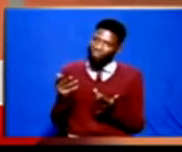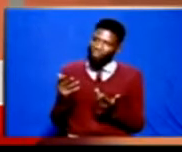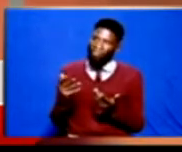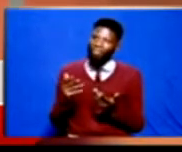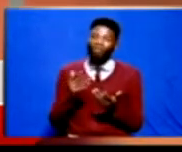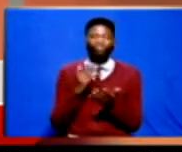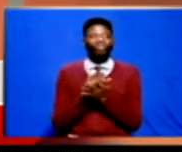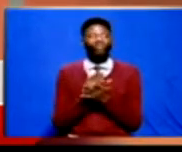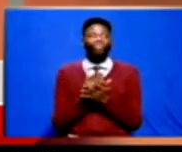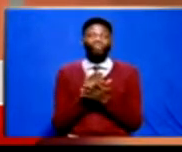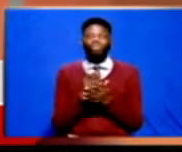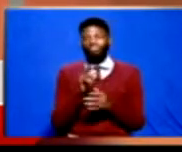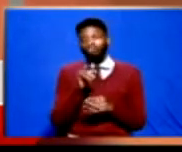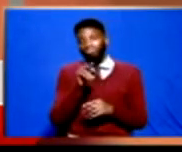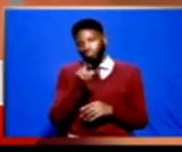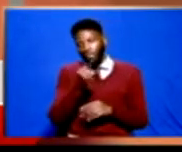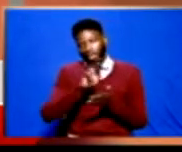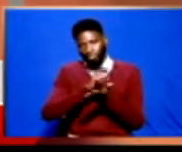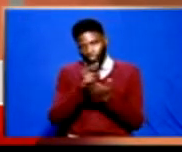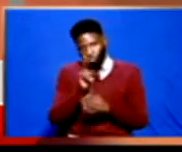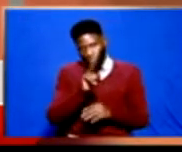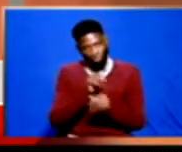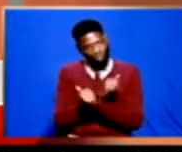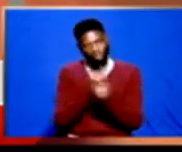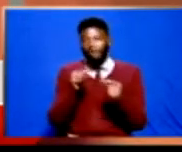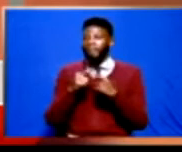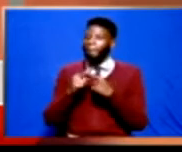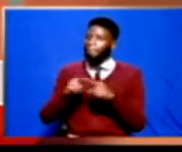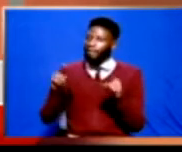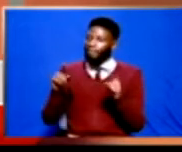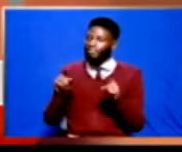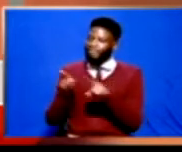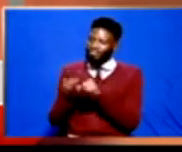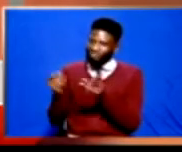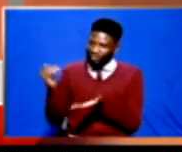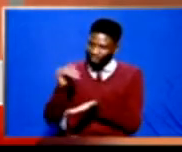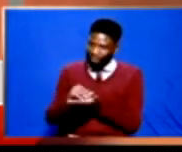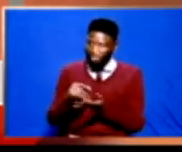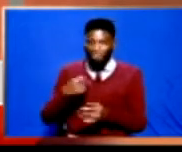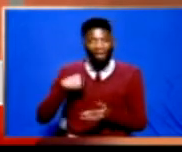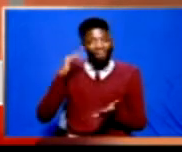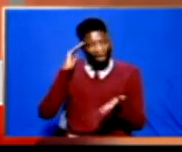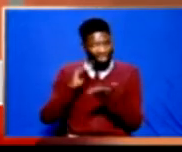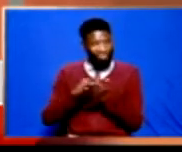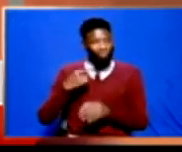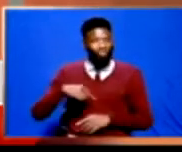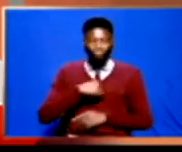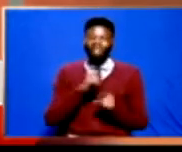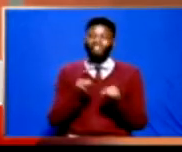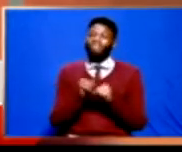to actually exploit this particular resource. But ideally, again, I still believe we need to, as a